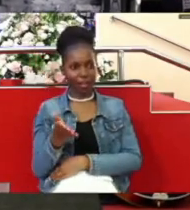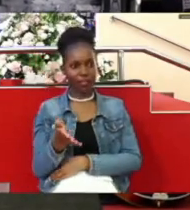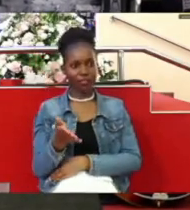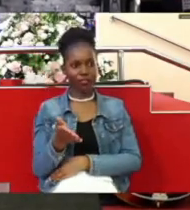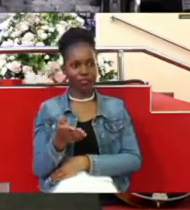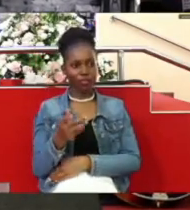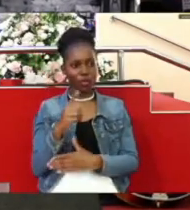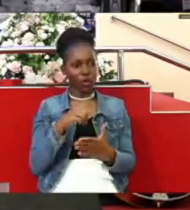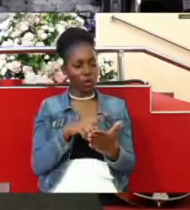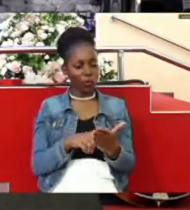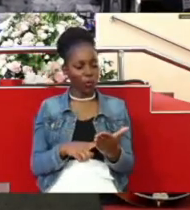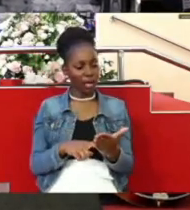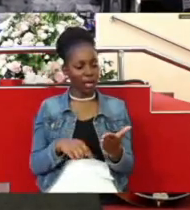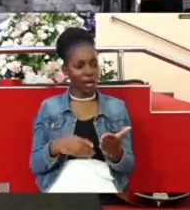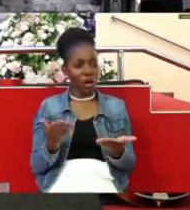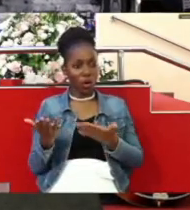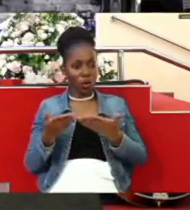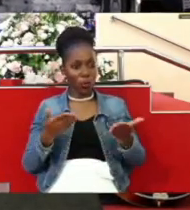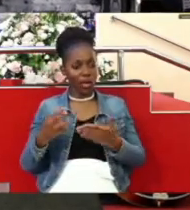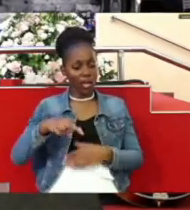Whatever you do, God will be there.